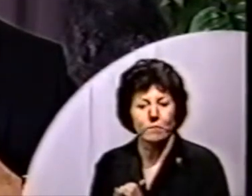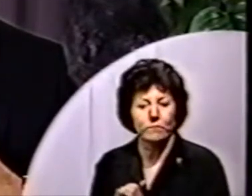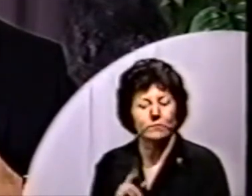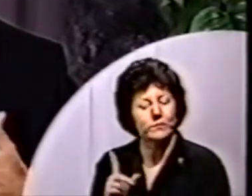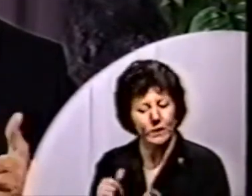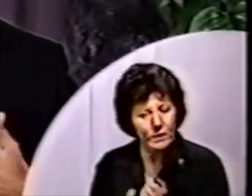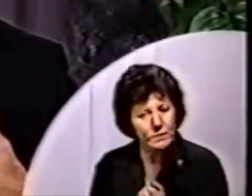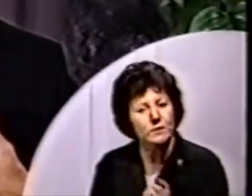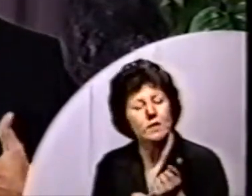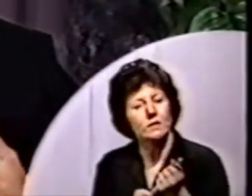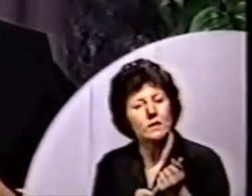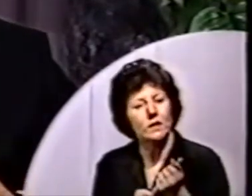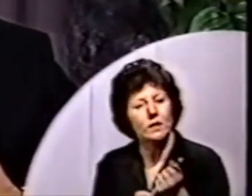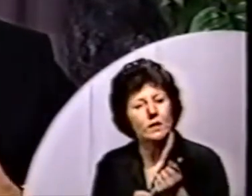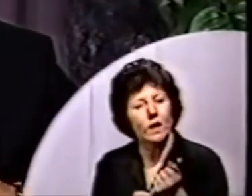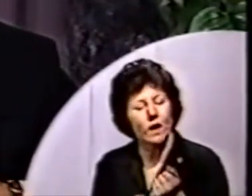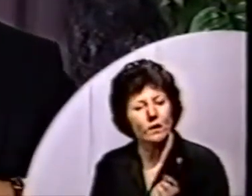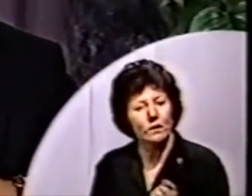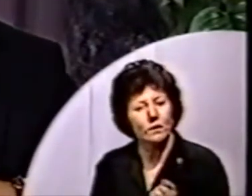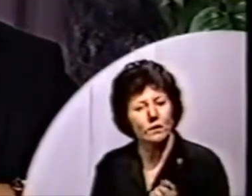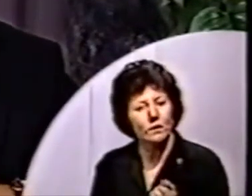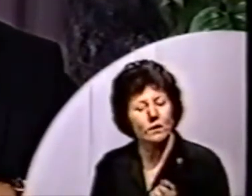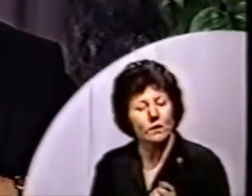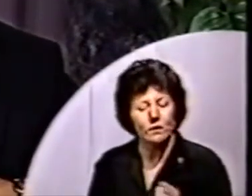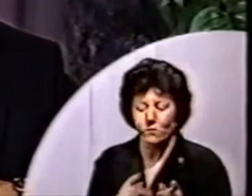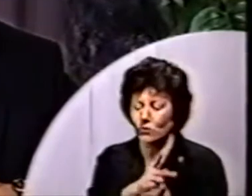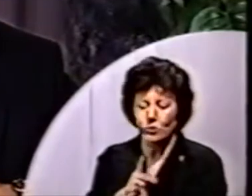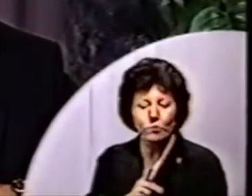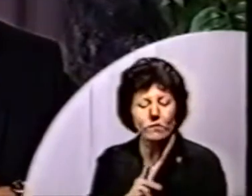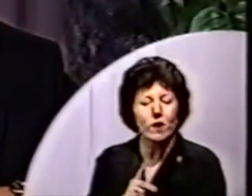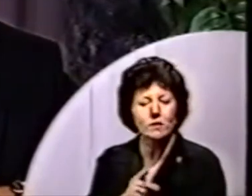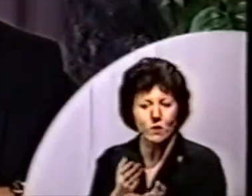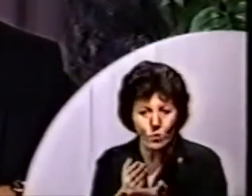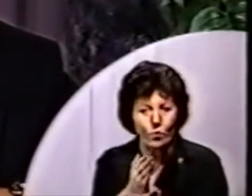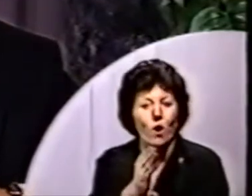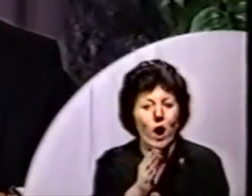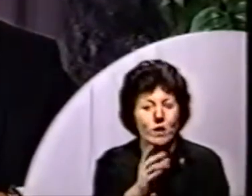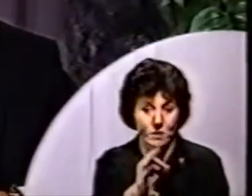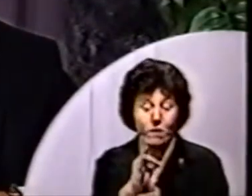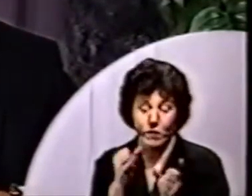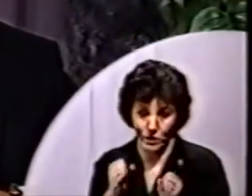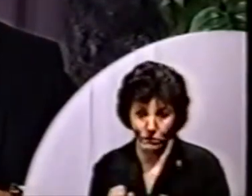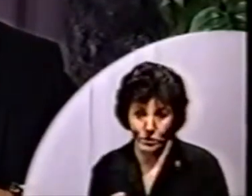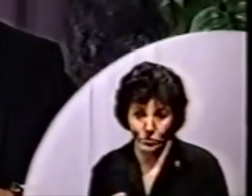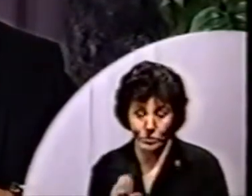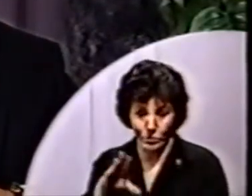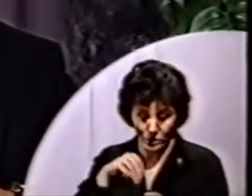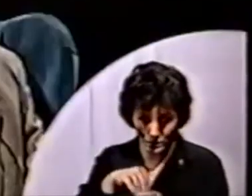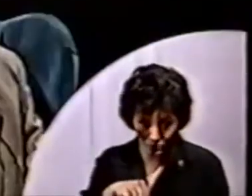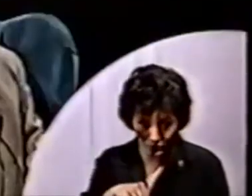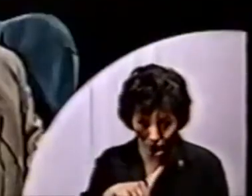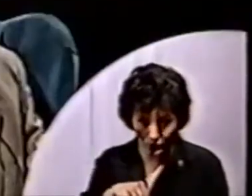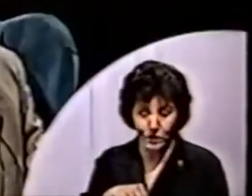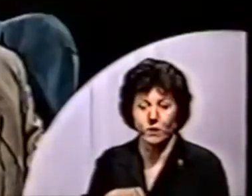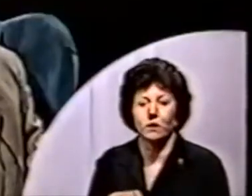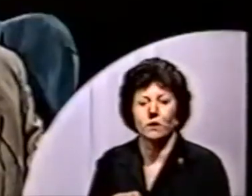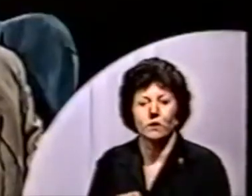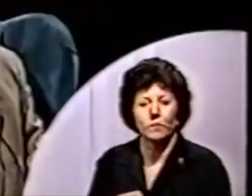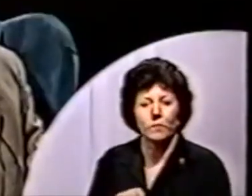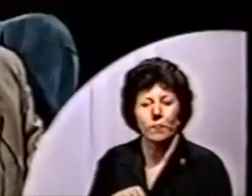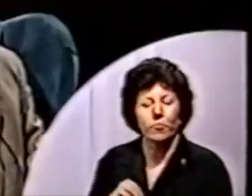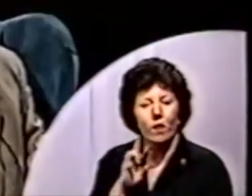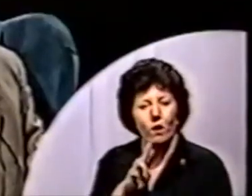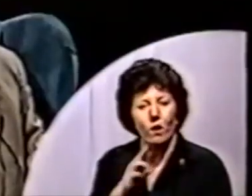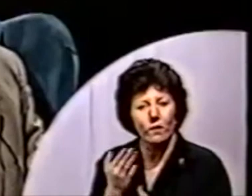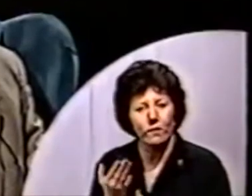assisting and looking over the rights of individuals who are participating in the vaccine trials. Okay, I see. And